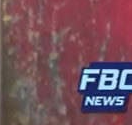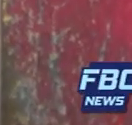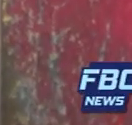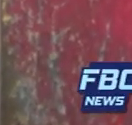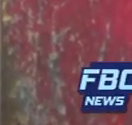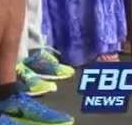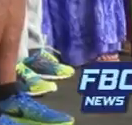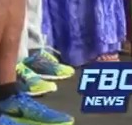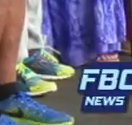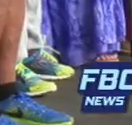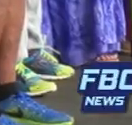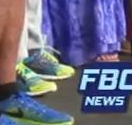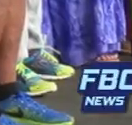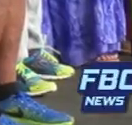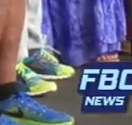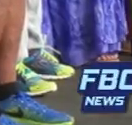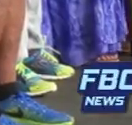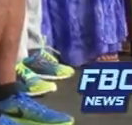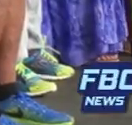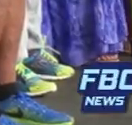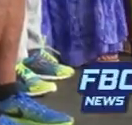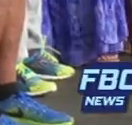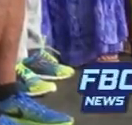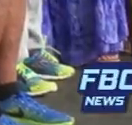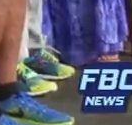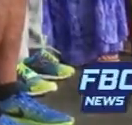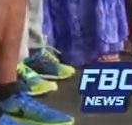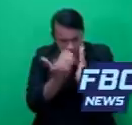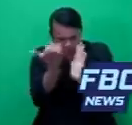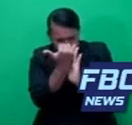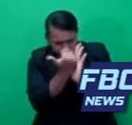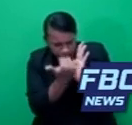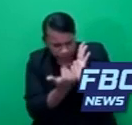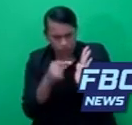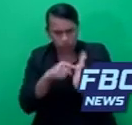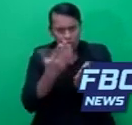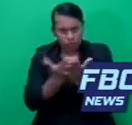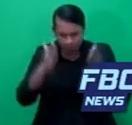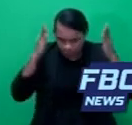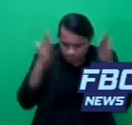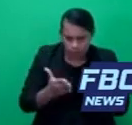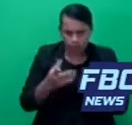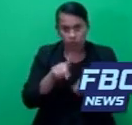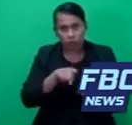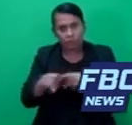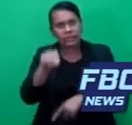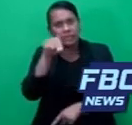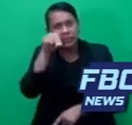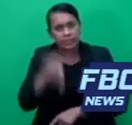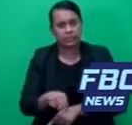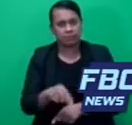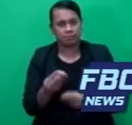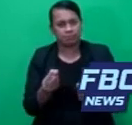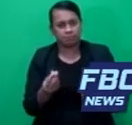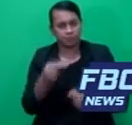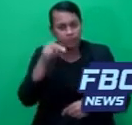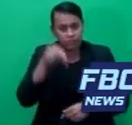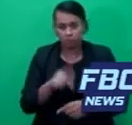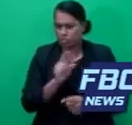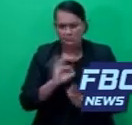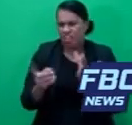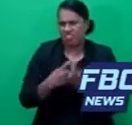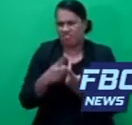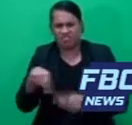year, concentrating it on the areas needed the most rather than the areas we want to